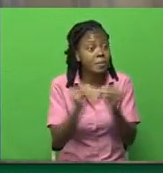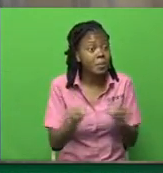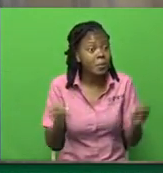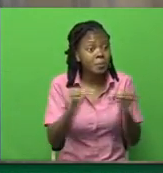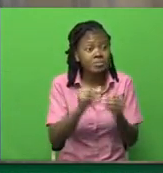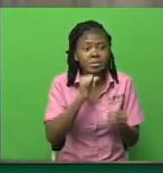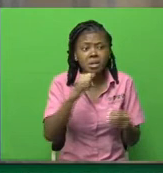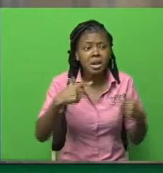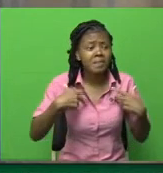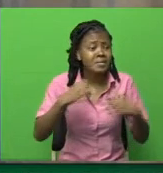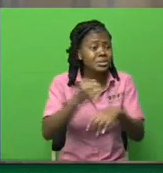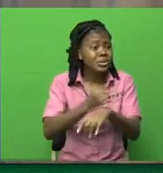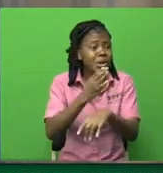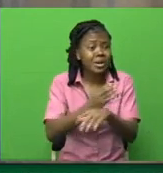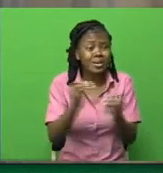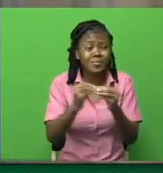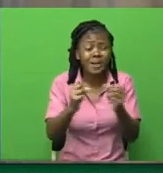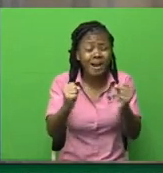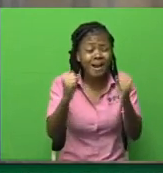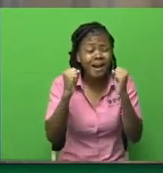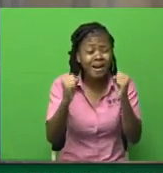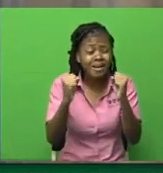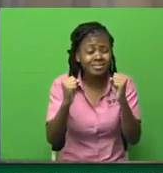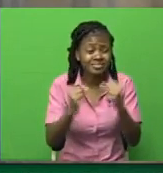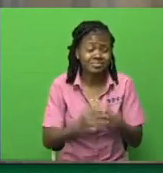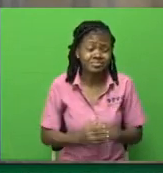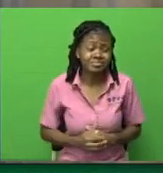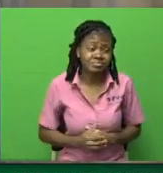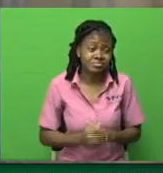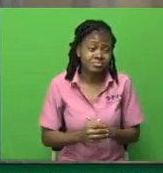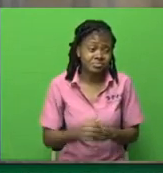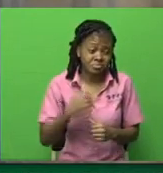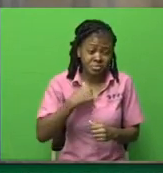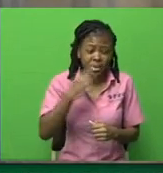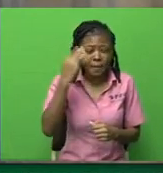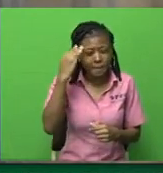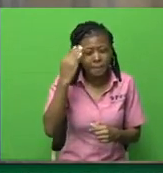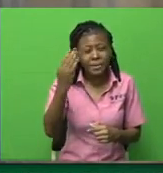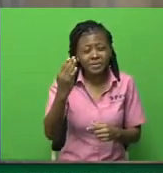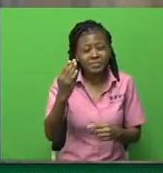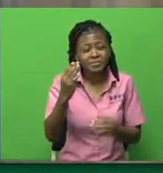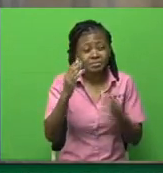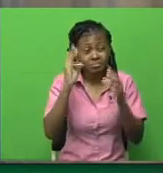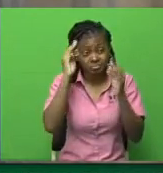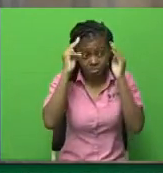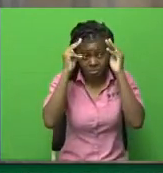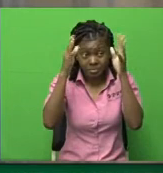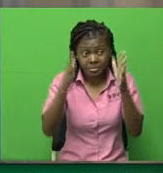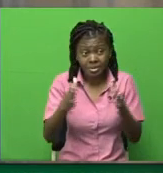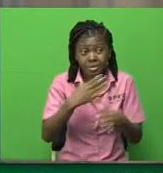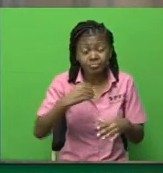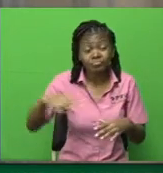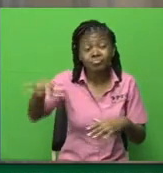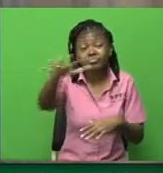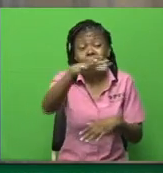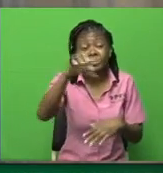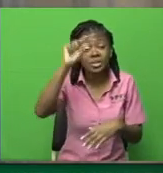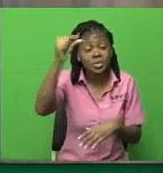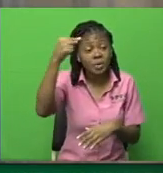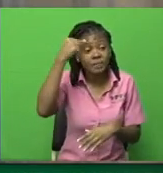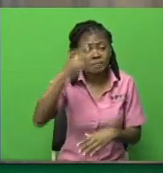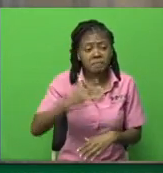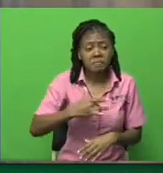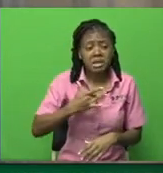hardships respectfully I firmly believe that the minister and his government are taking the people of this country for